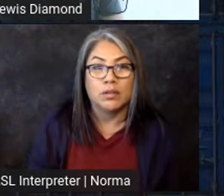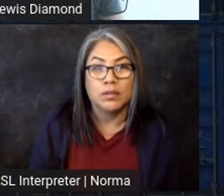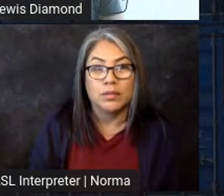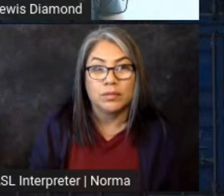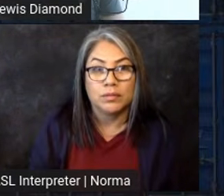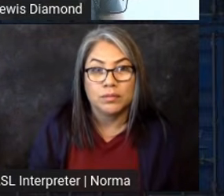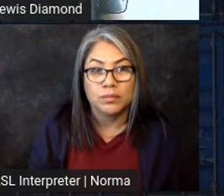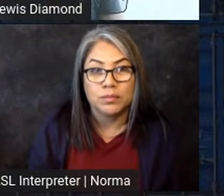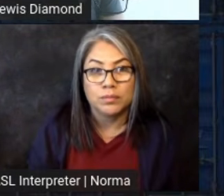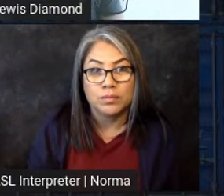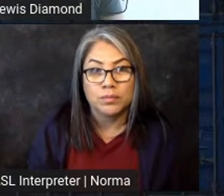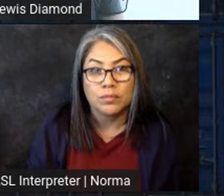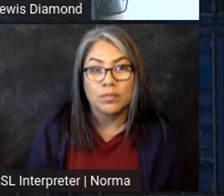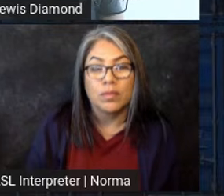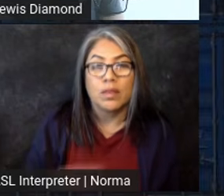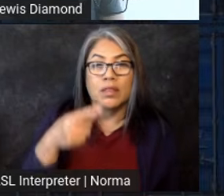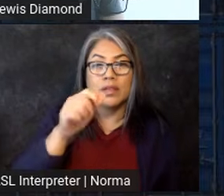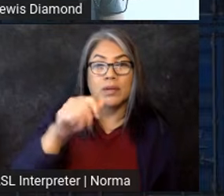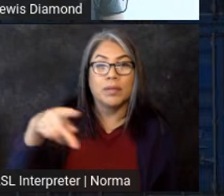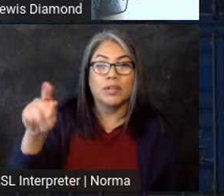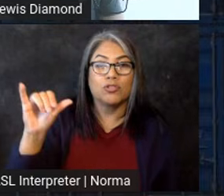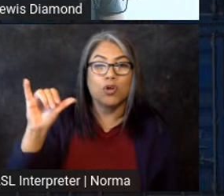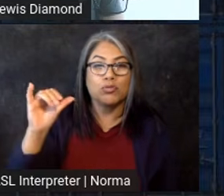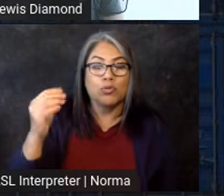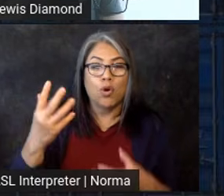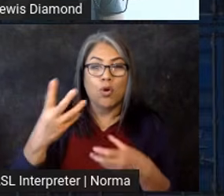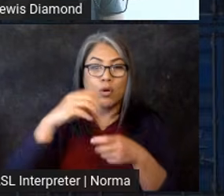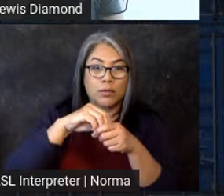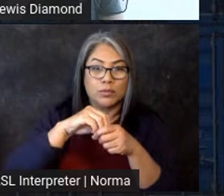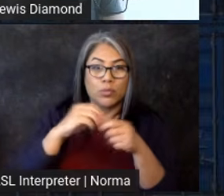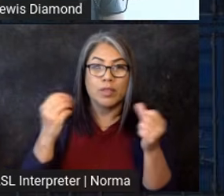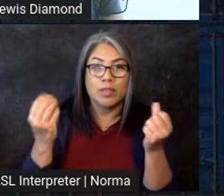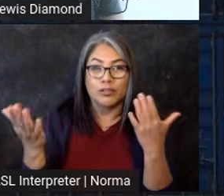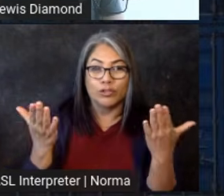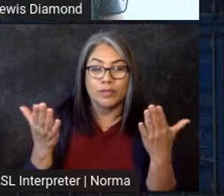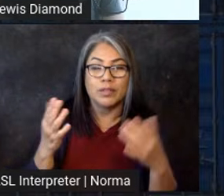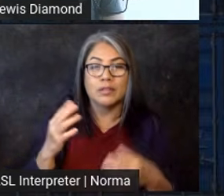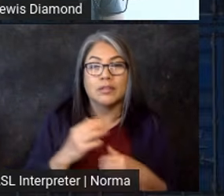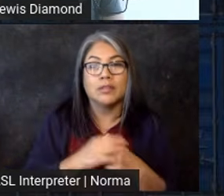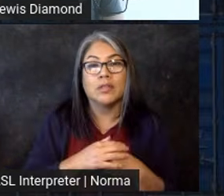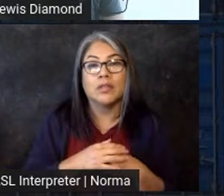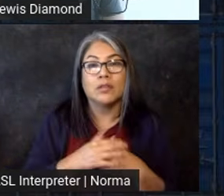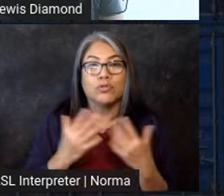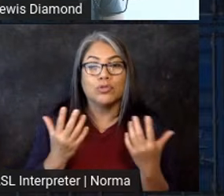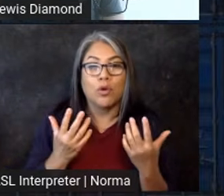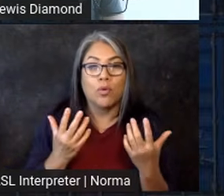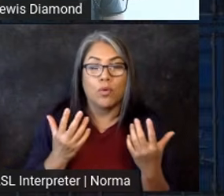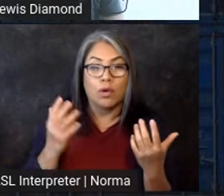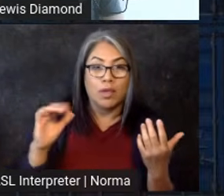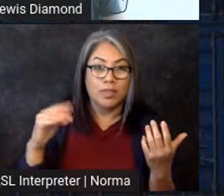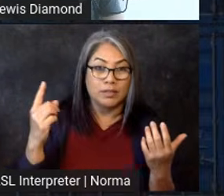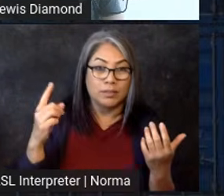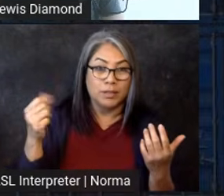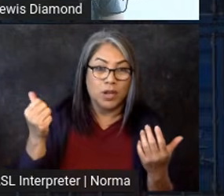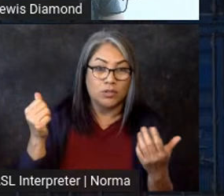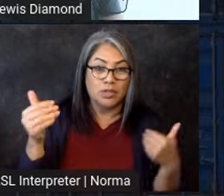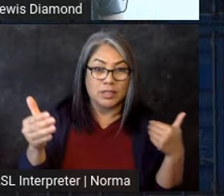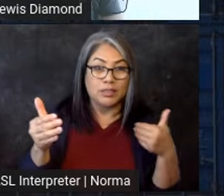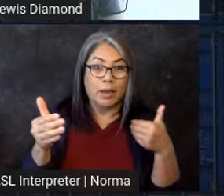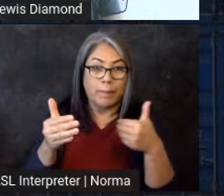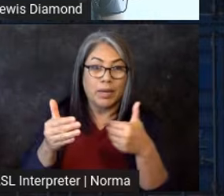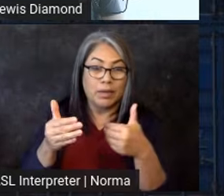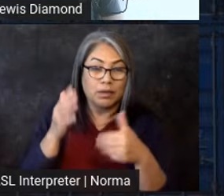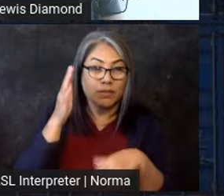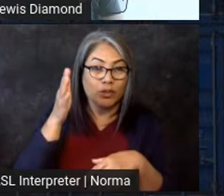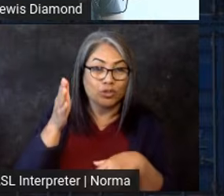And this application also comes with a service. So that's something else that's coming in the future. We're going to